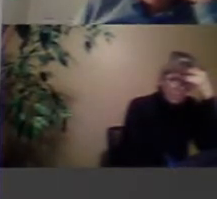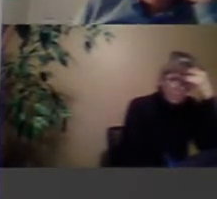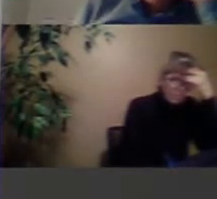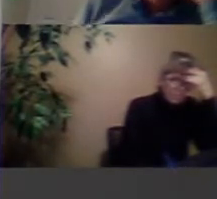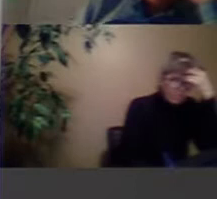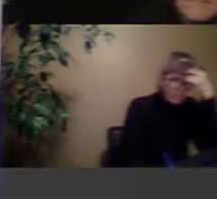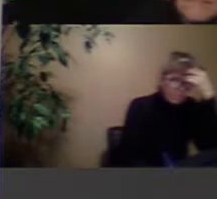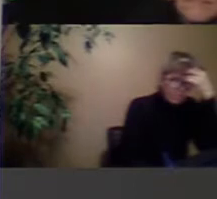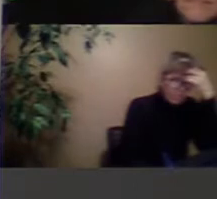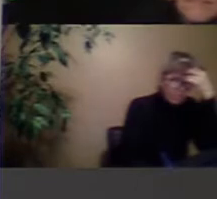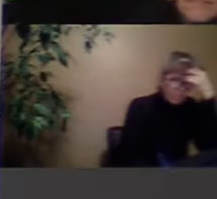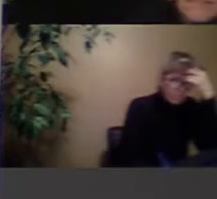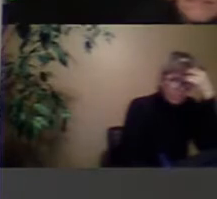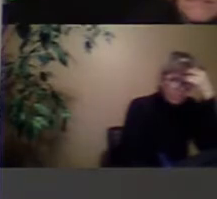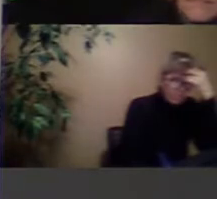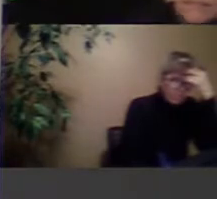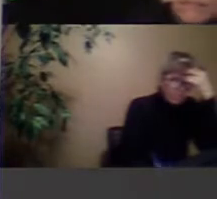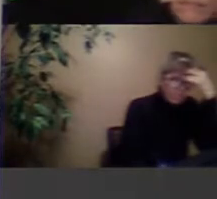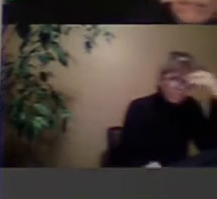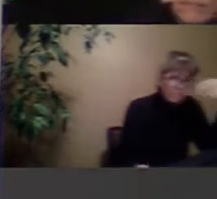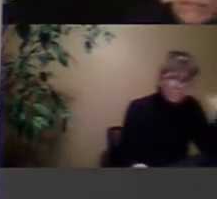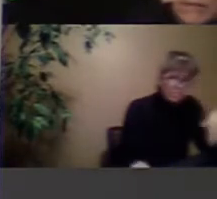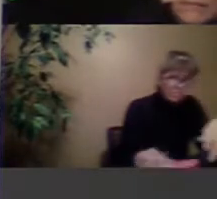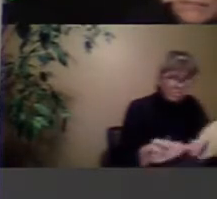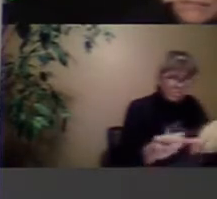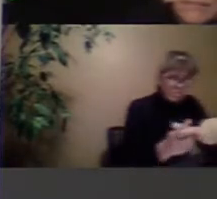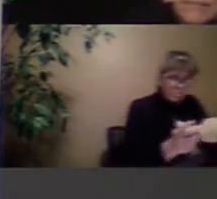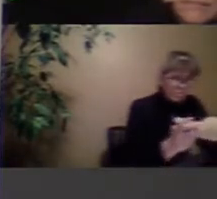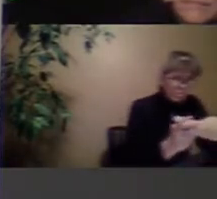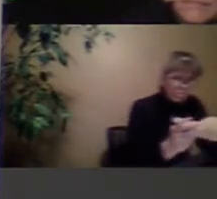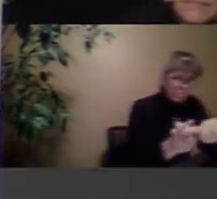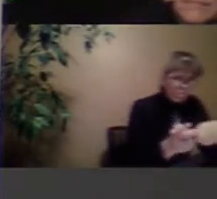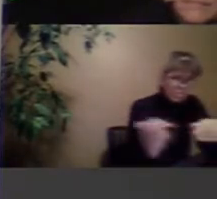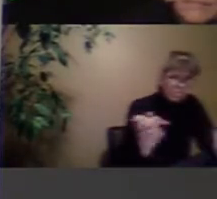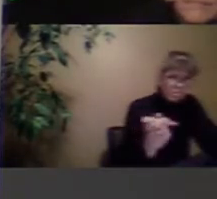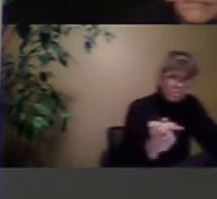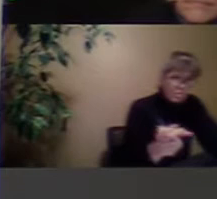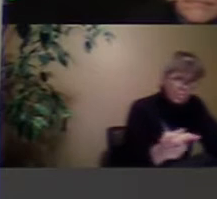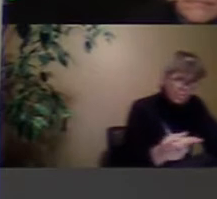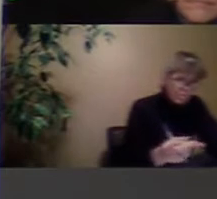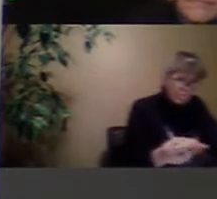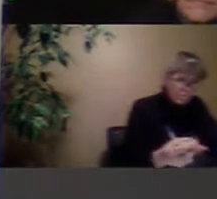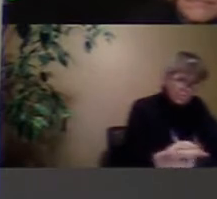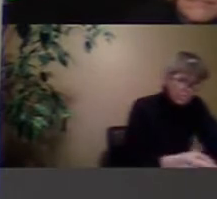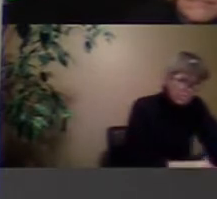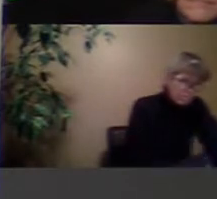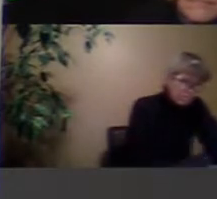The staff is already there, so they would just do that as part of their kind of normal